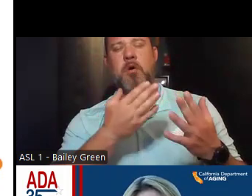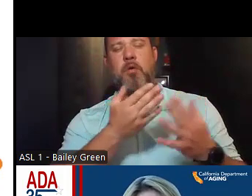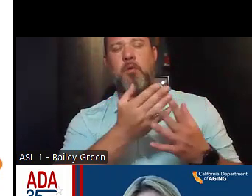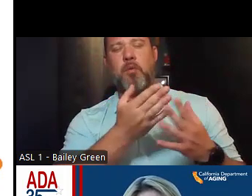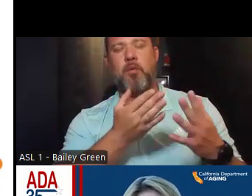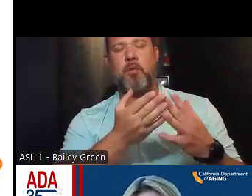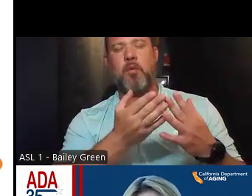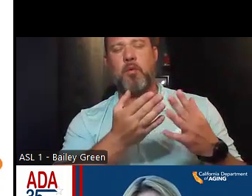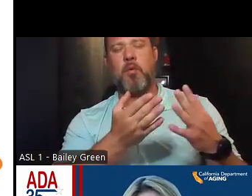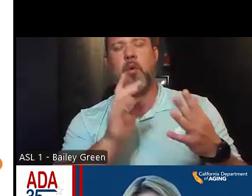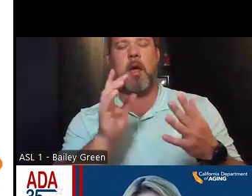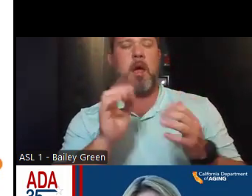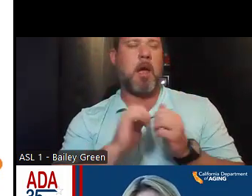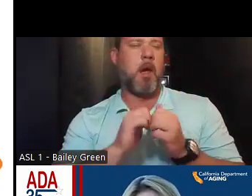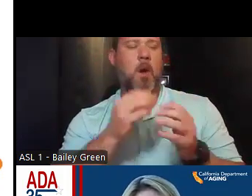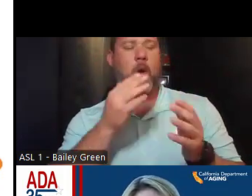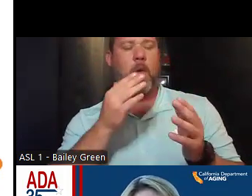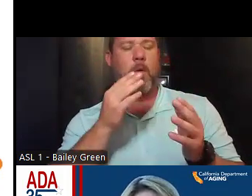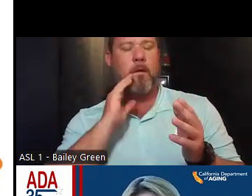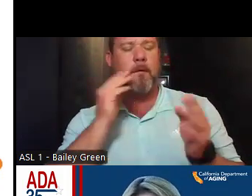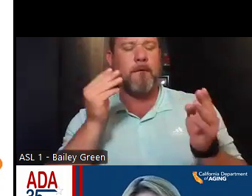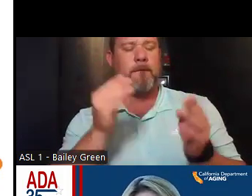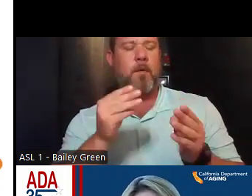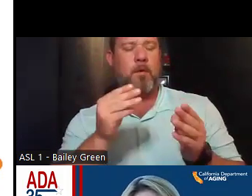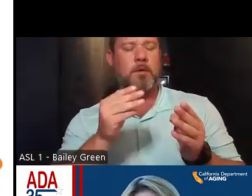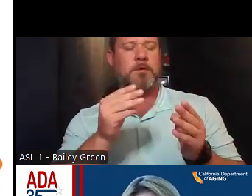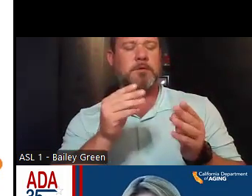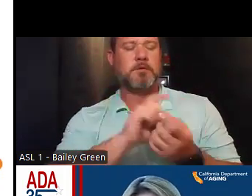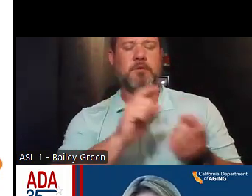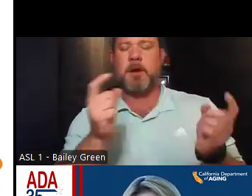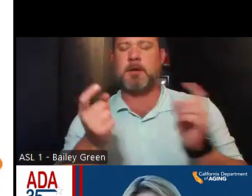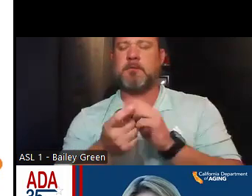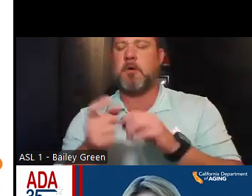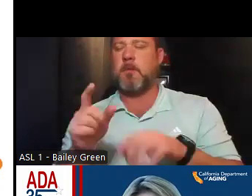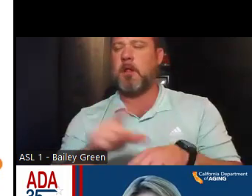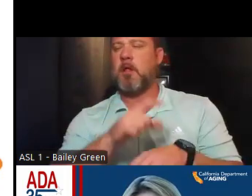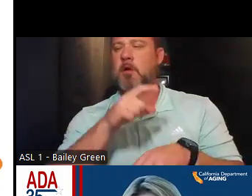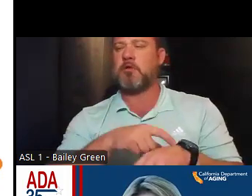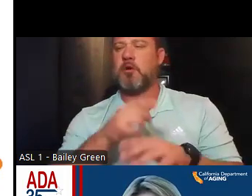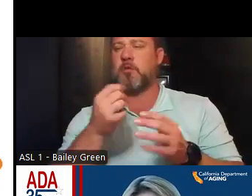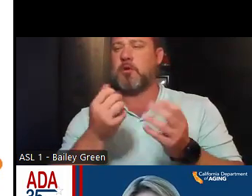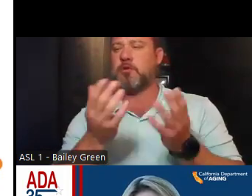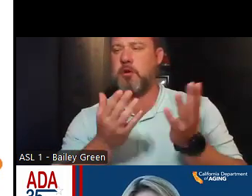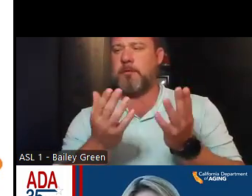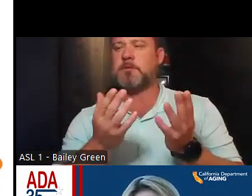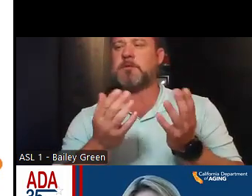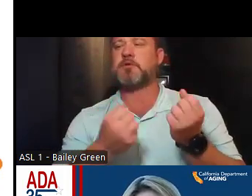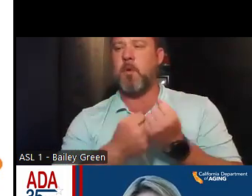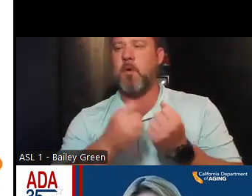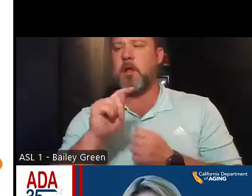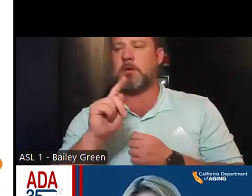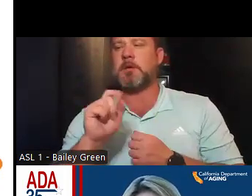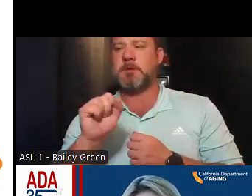of how we're really going to focus on transforming our long-term services and support system and really